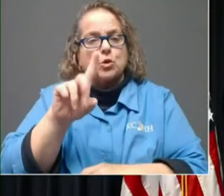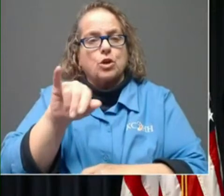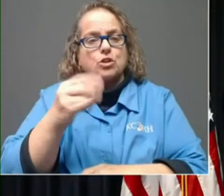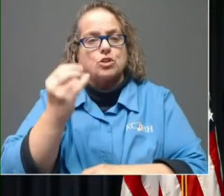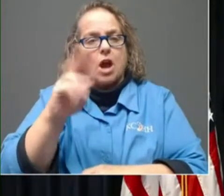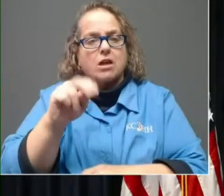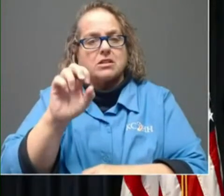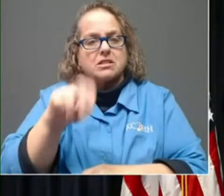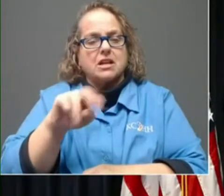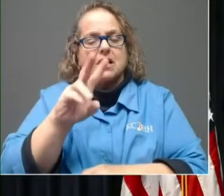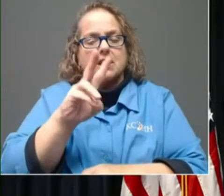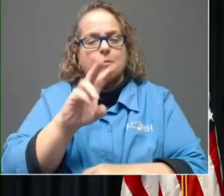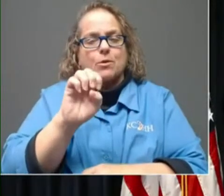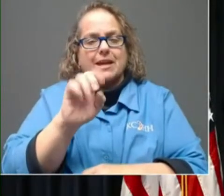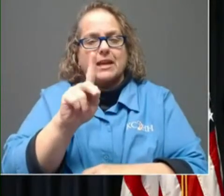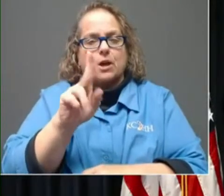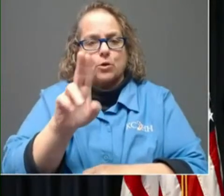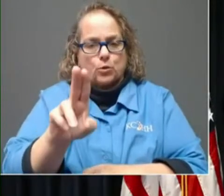WEKU.